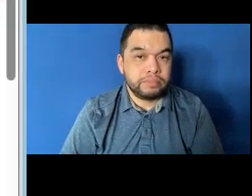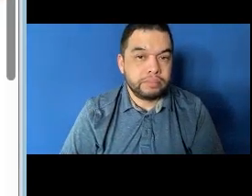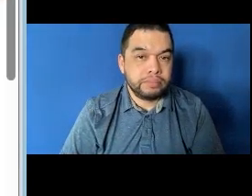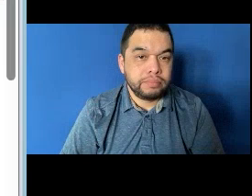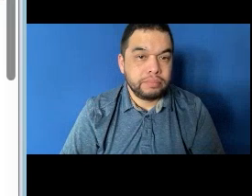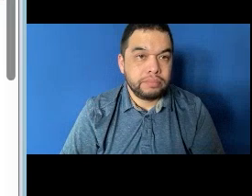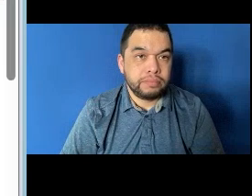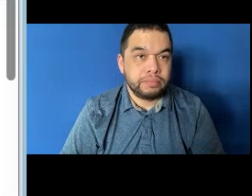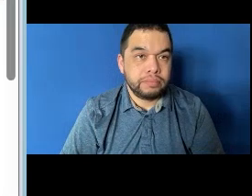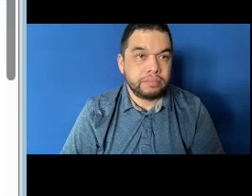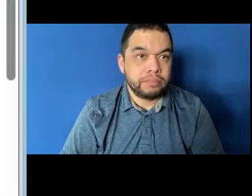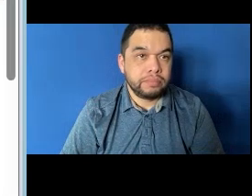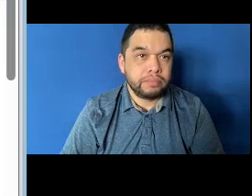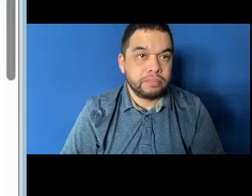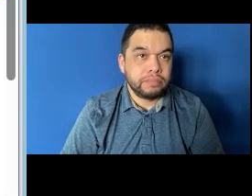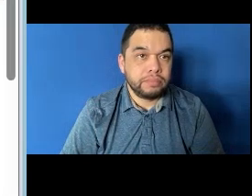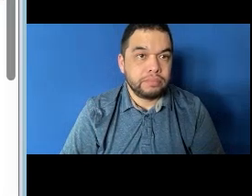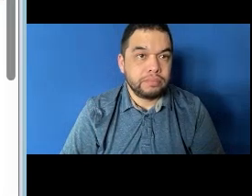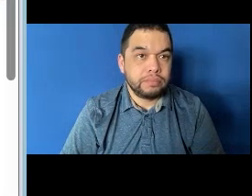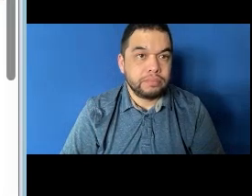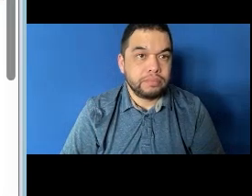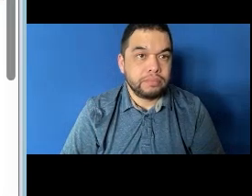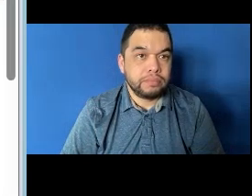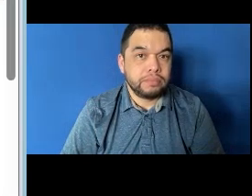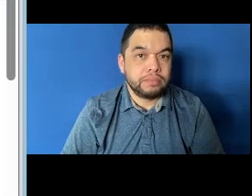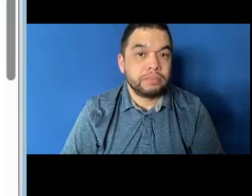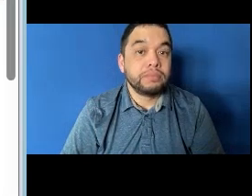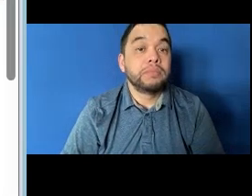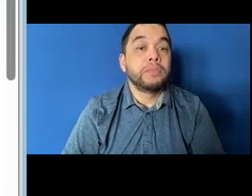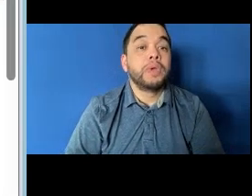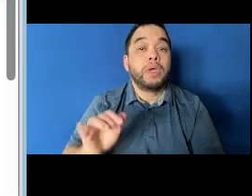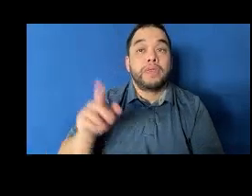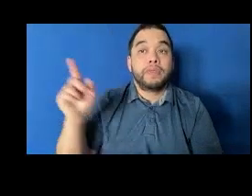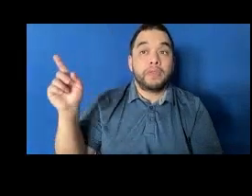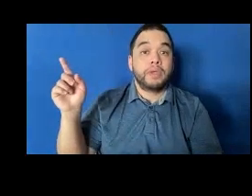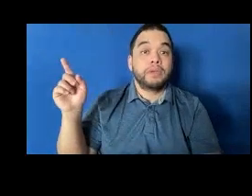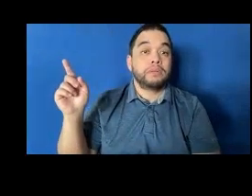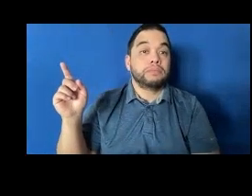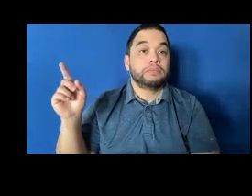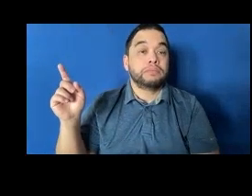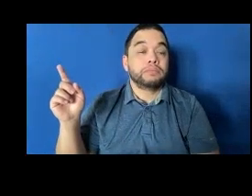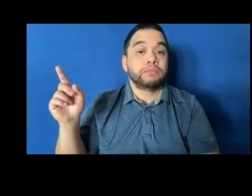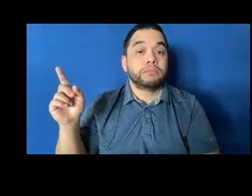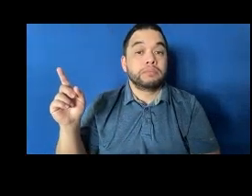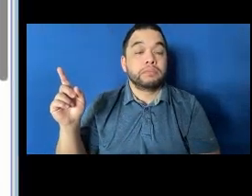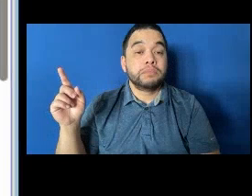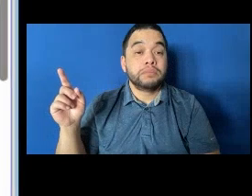The dry season monitor is a platform. It's a